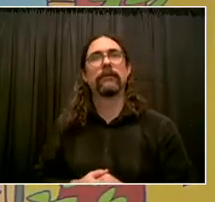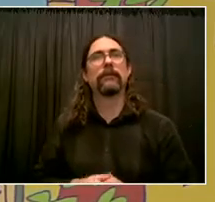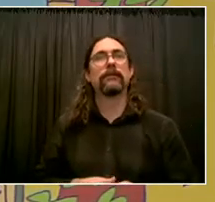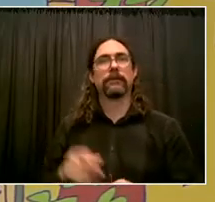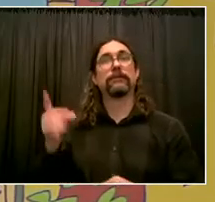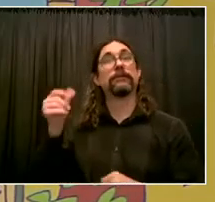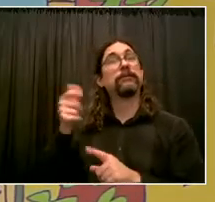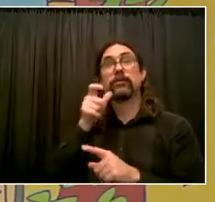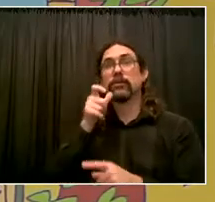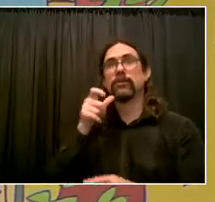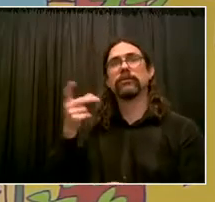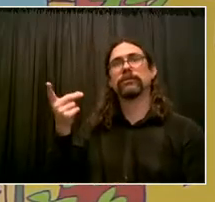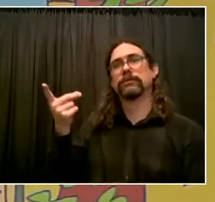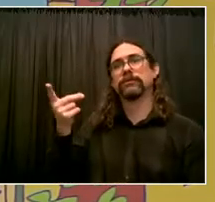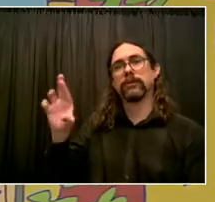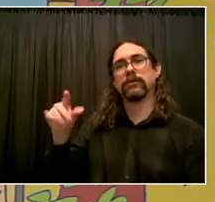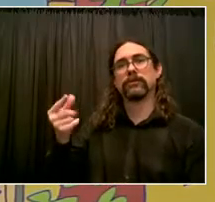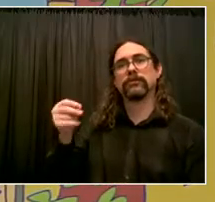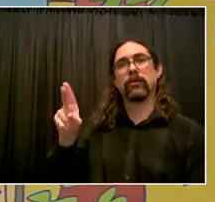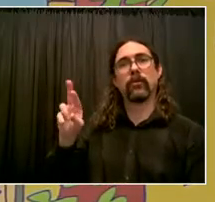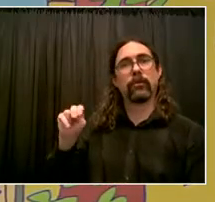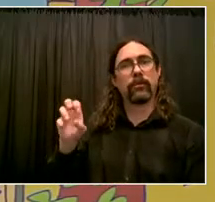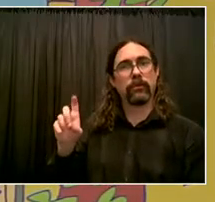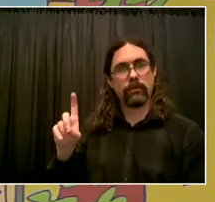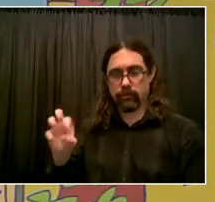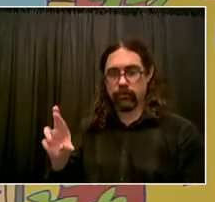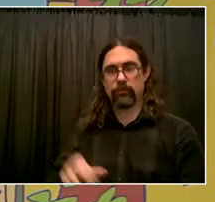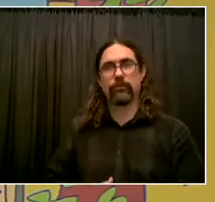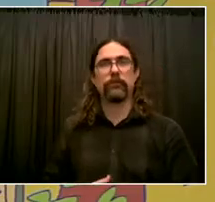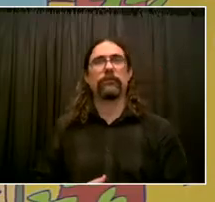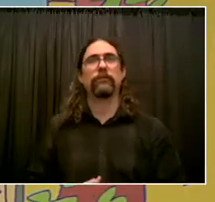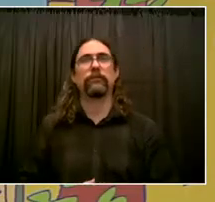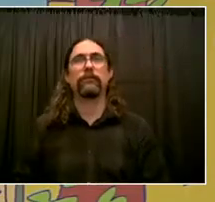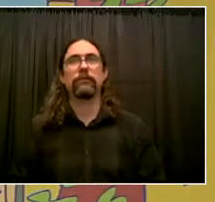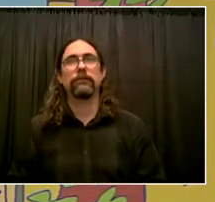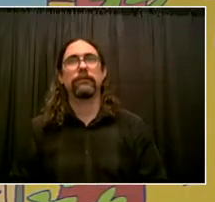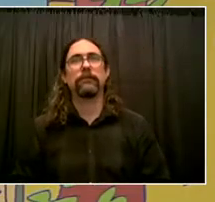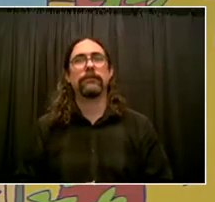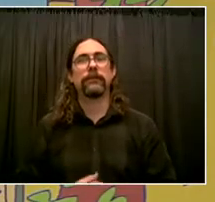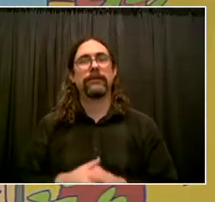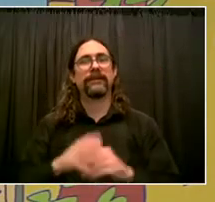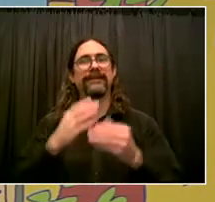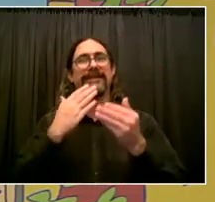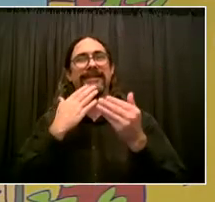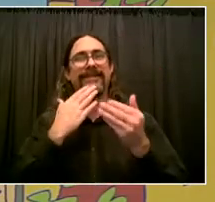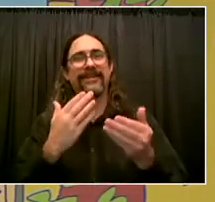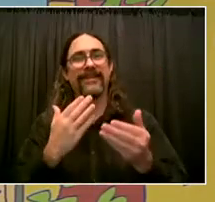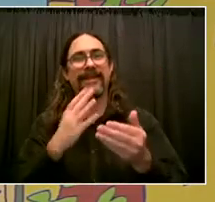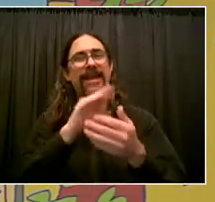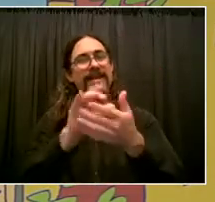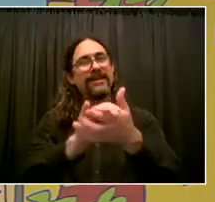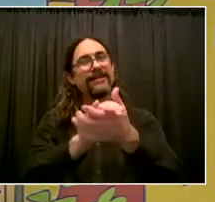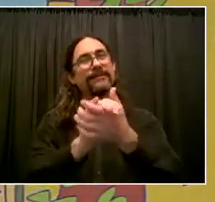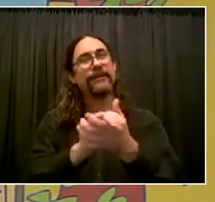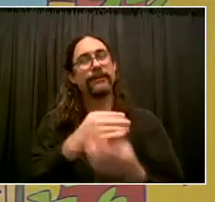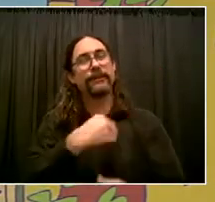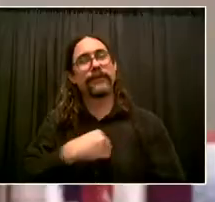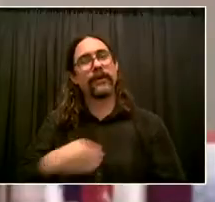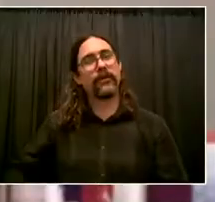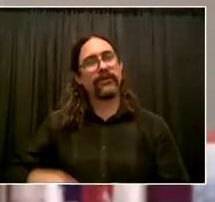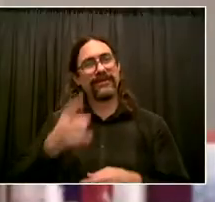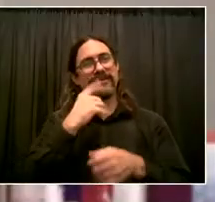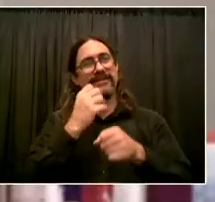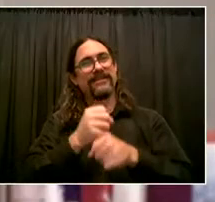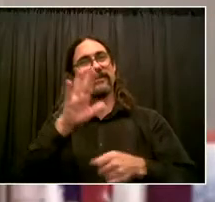Thank you, and congratulations on your booster, Mr. Mayor, and thank you, Dr. Choksi. Look, New Yorkers are tough. We have suffered